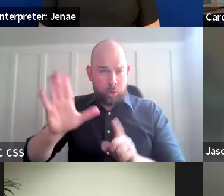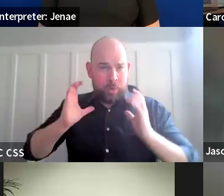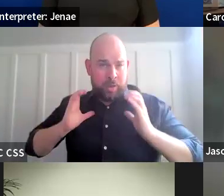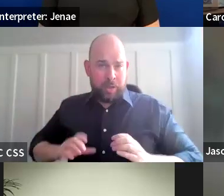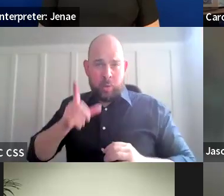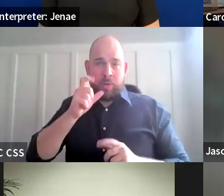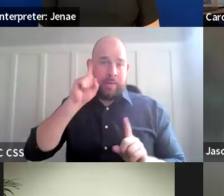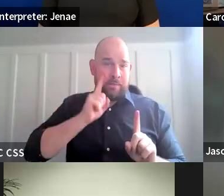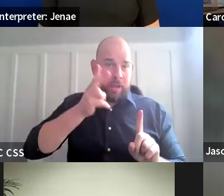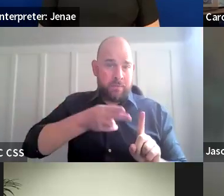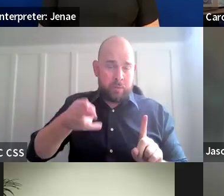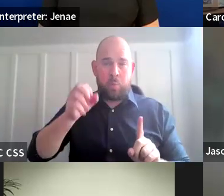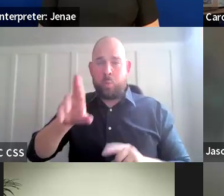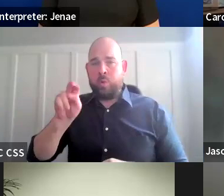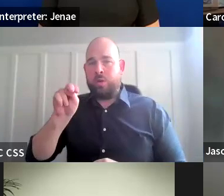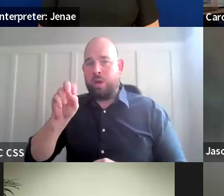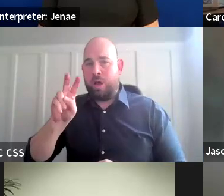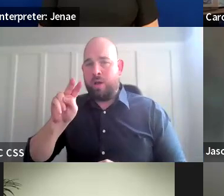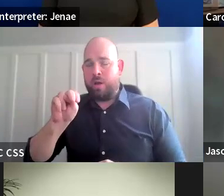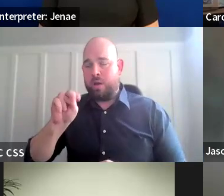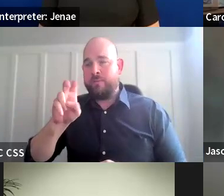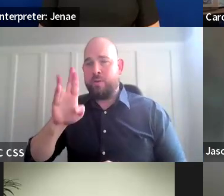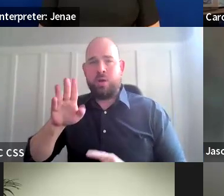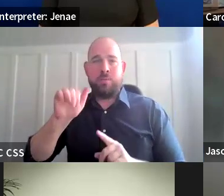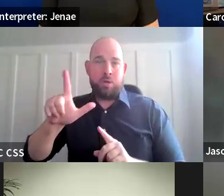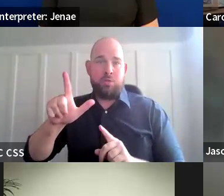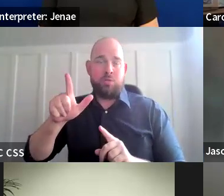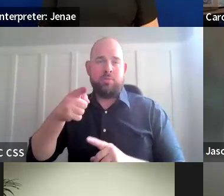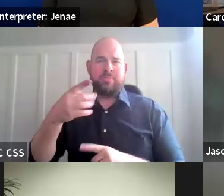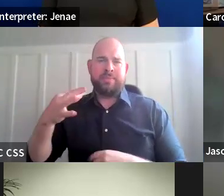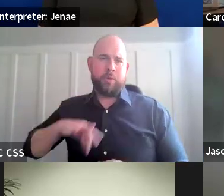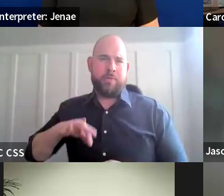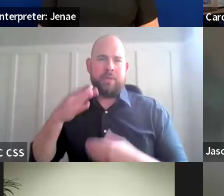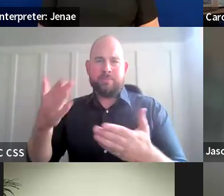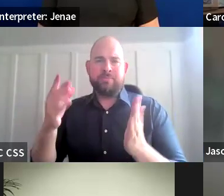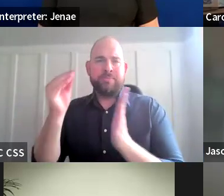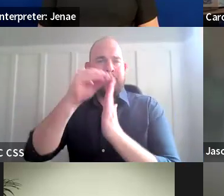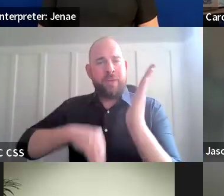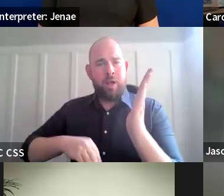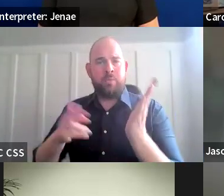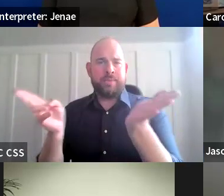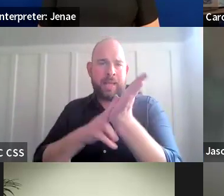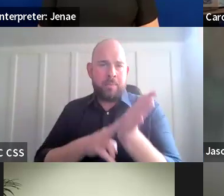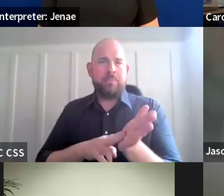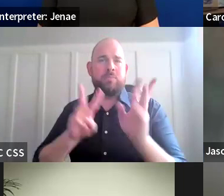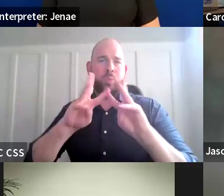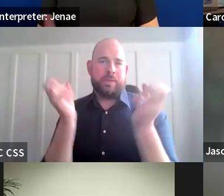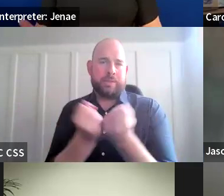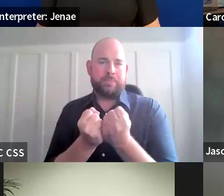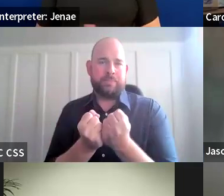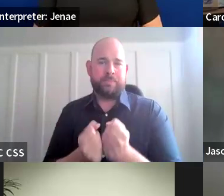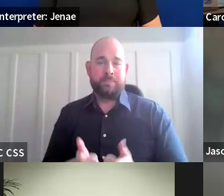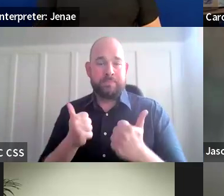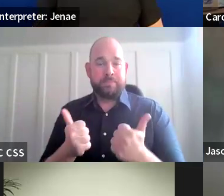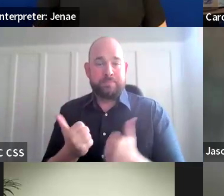So I encourage all of you, if you know a client who is deaf and hard of hearing or nonverbal that you feel would benefit,